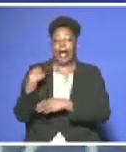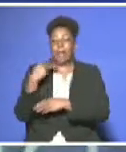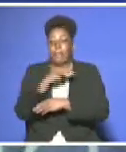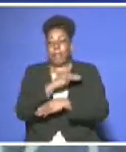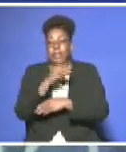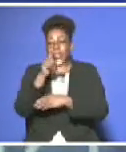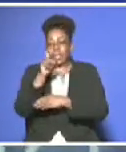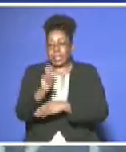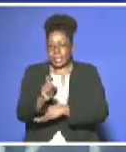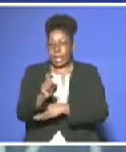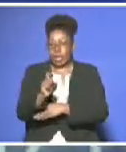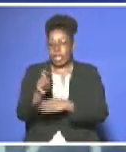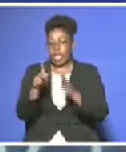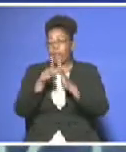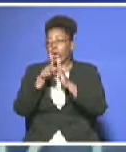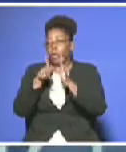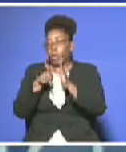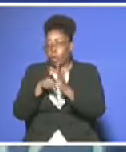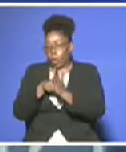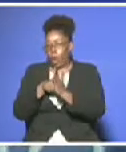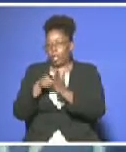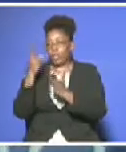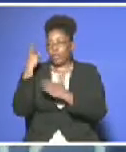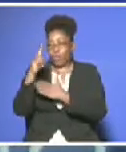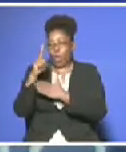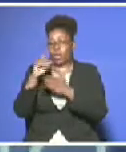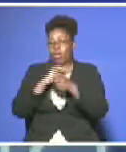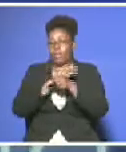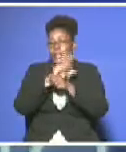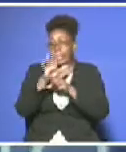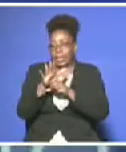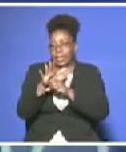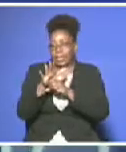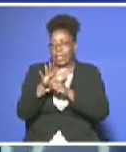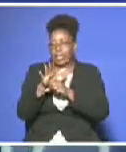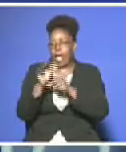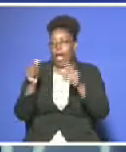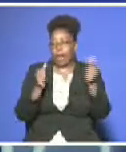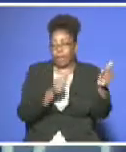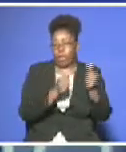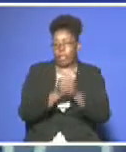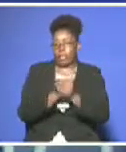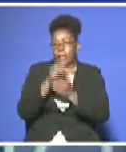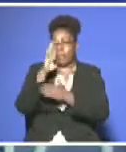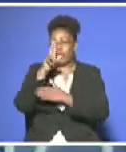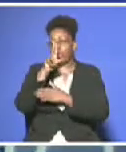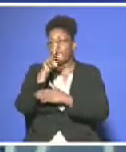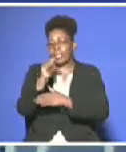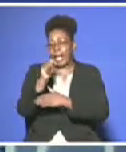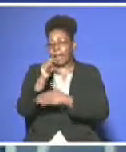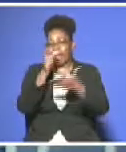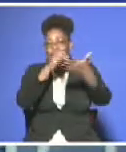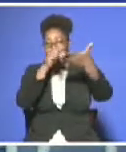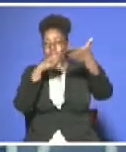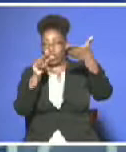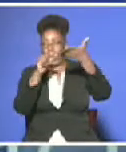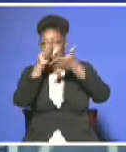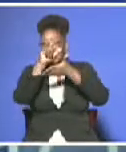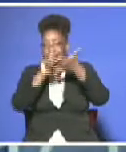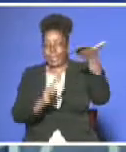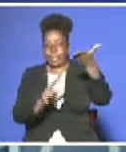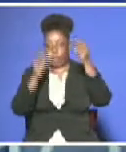necessary COVID-19 protocols are followed. She says the BUT has developed a health and safety checklist for